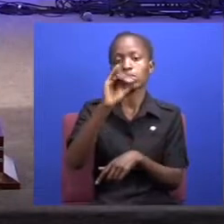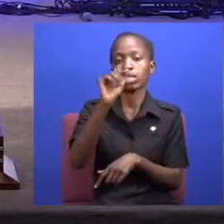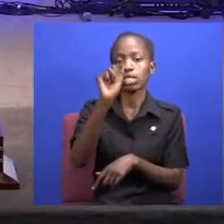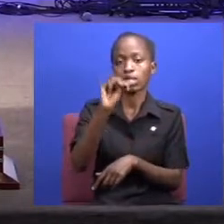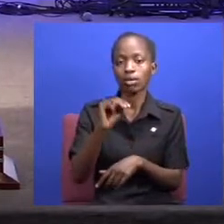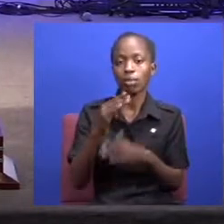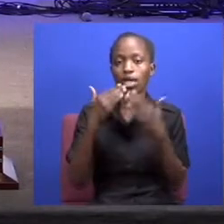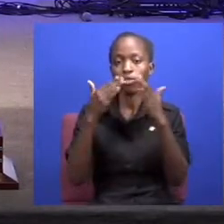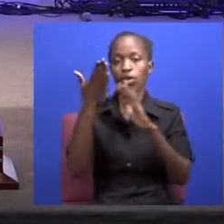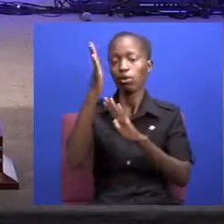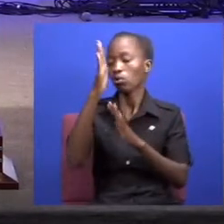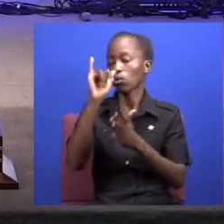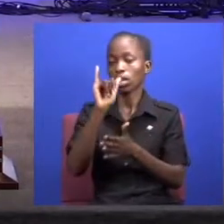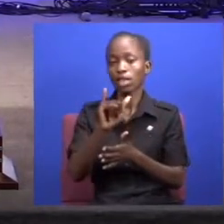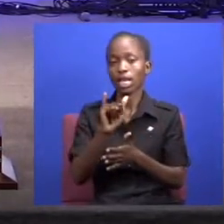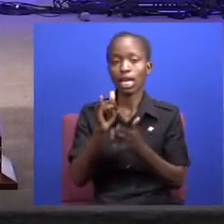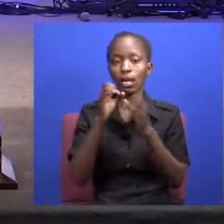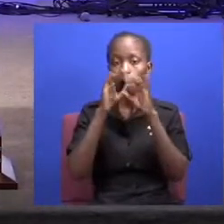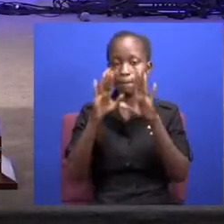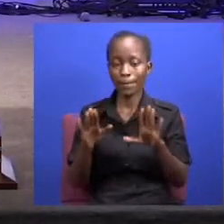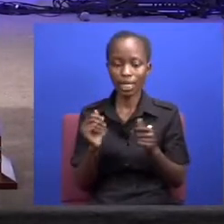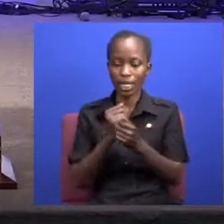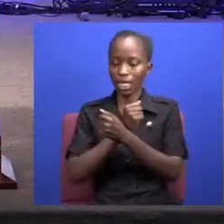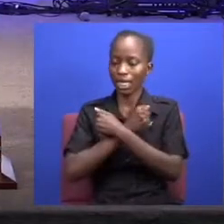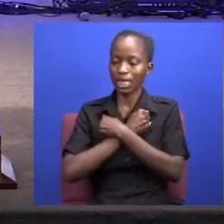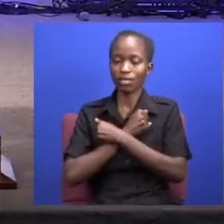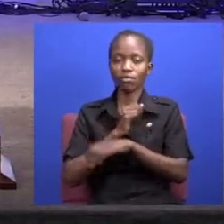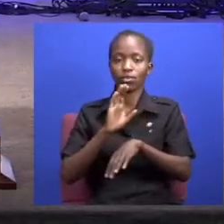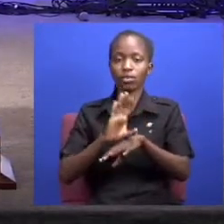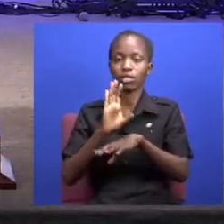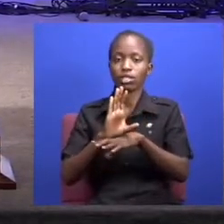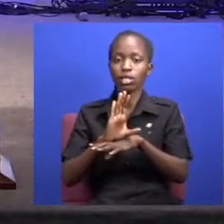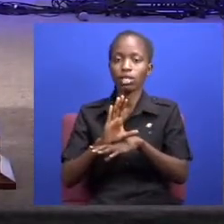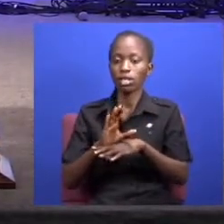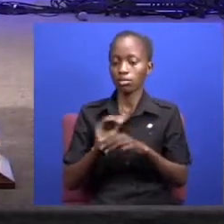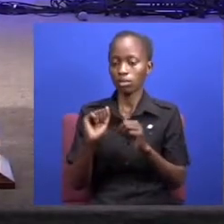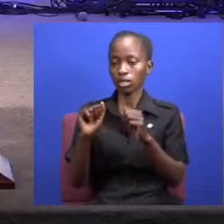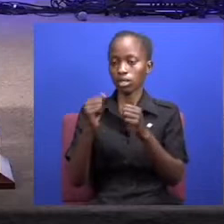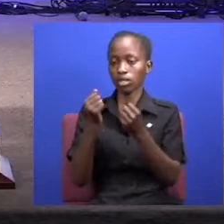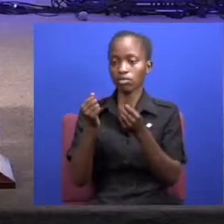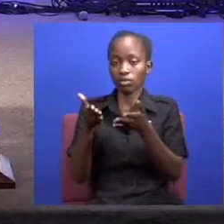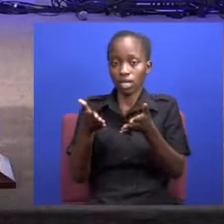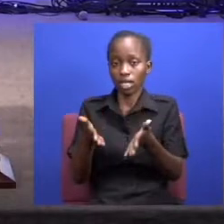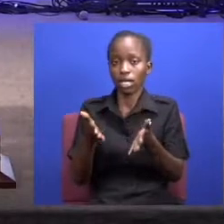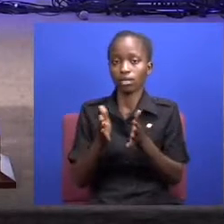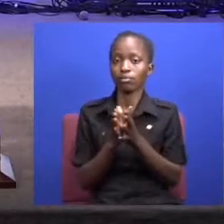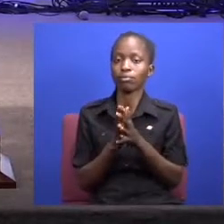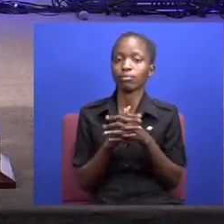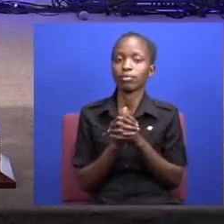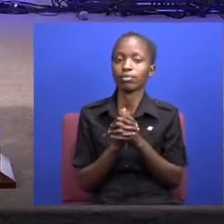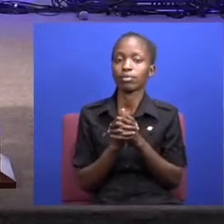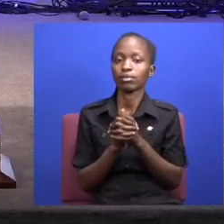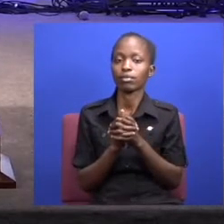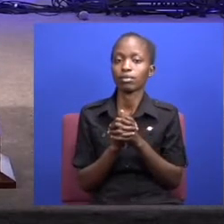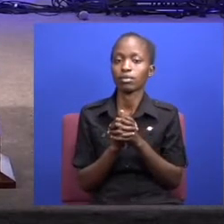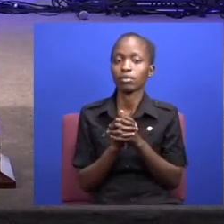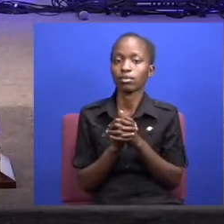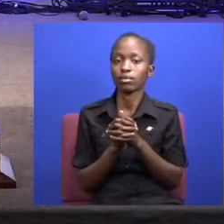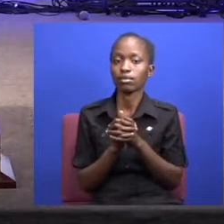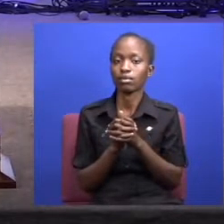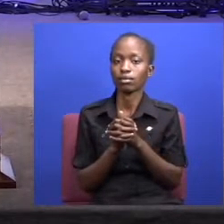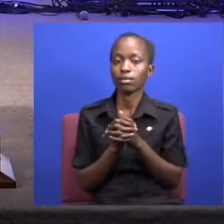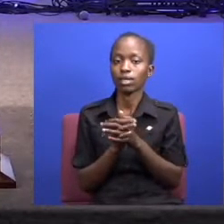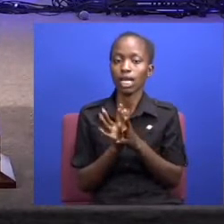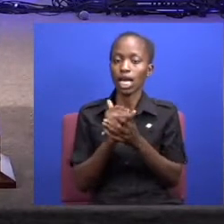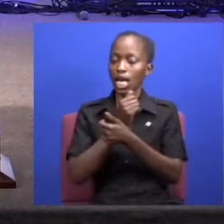I thank God for indeed that was a blessing. I came to love the church as I grew up. I gave my life right here in this church. And